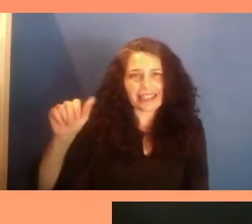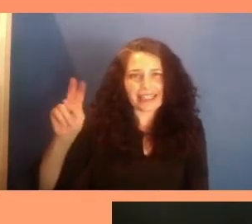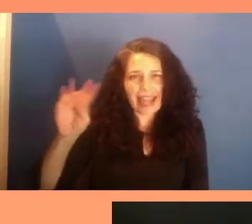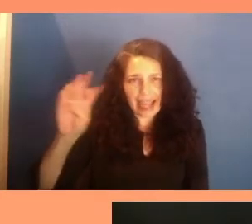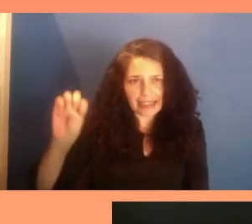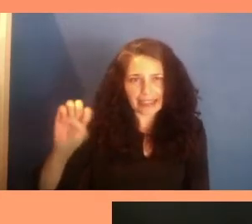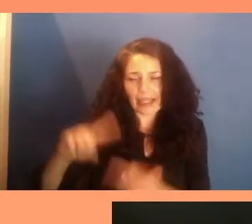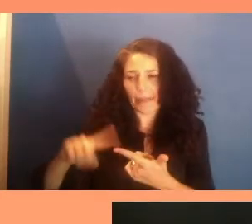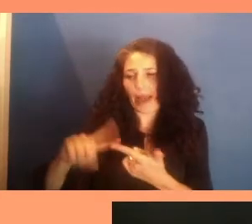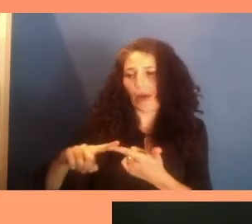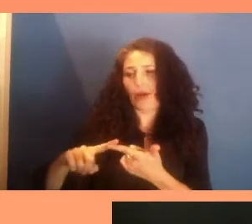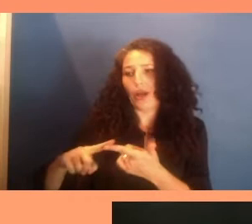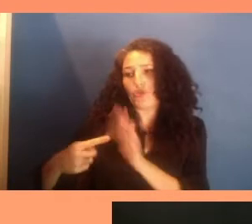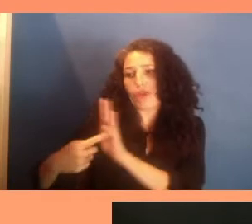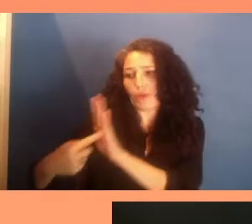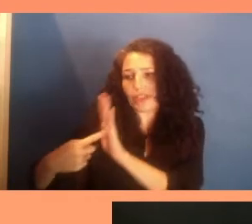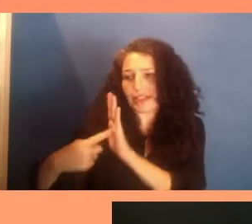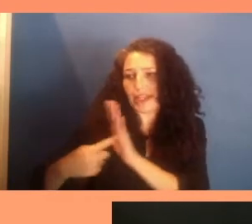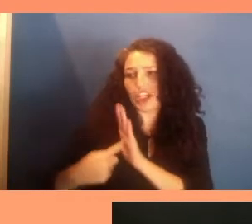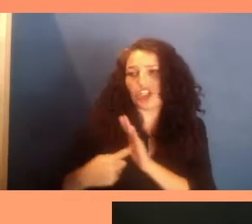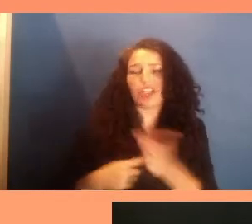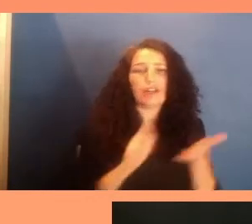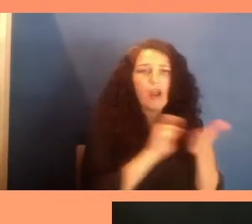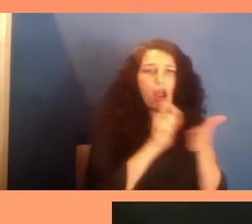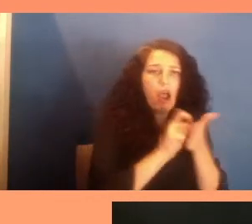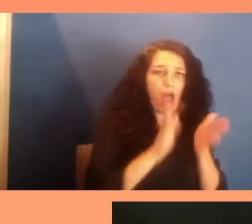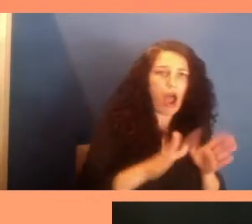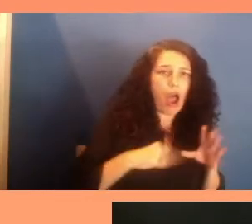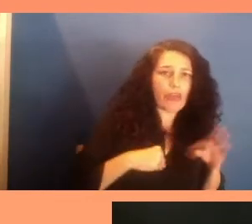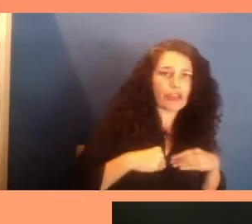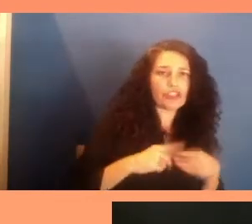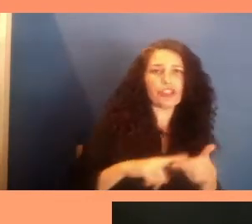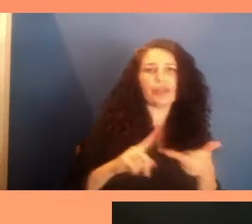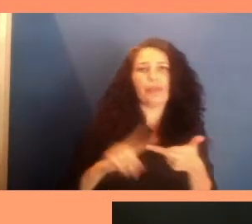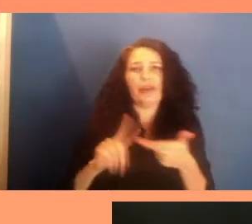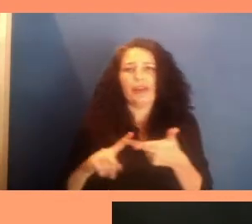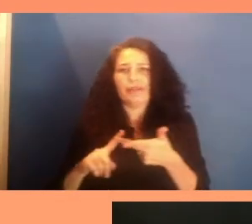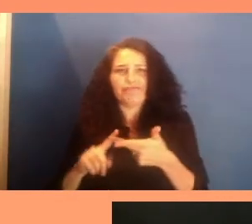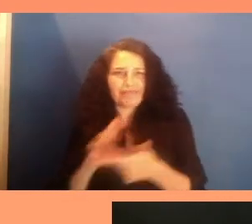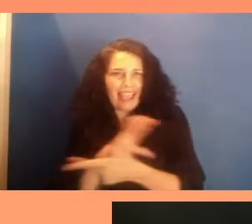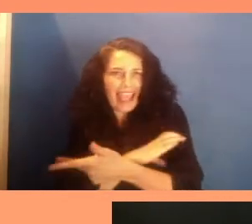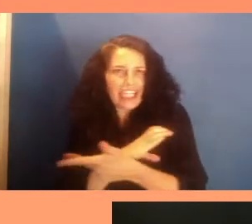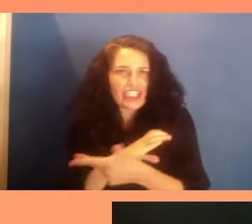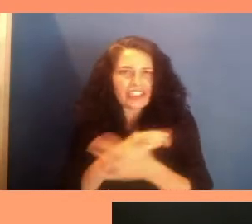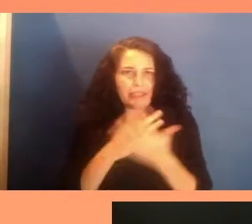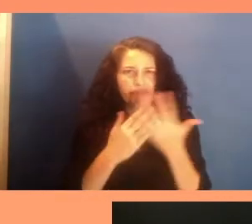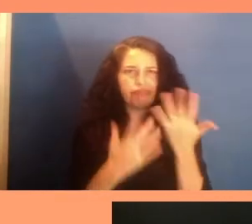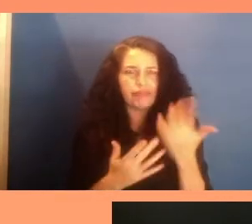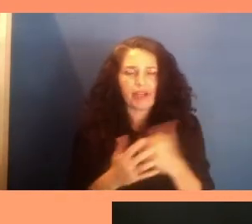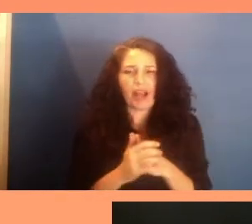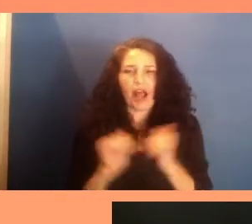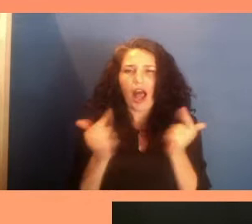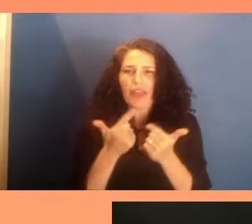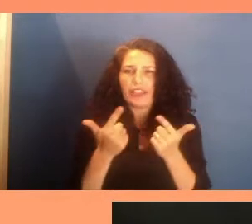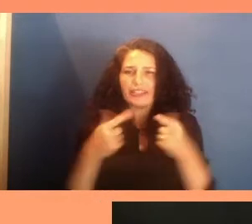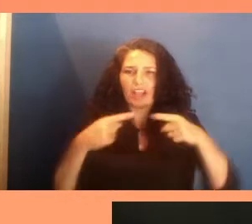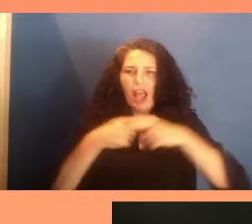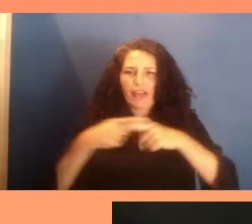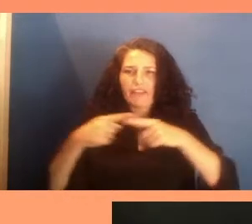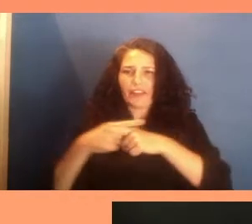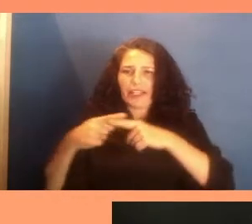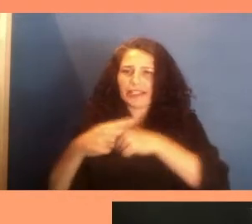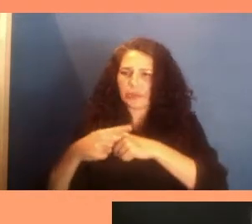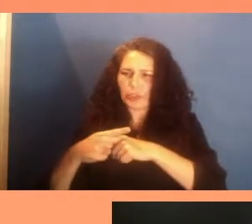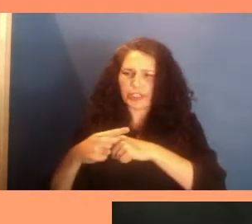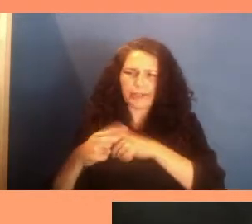agency. And as that conversation started, we realized these were conflicts that had been bubbling up at many other festivals